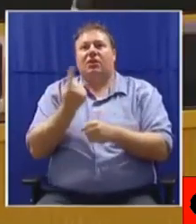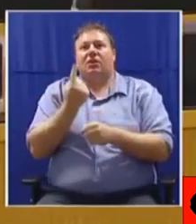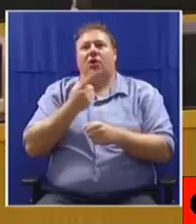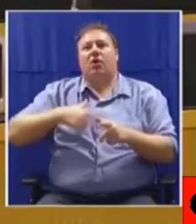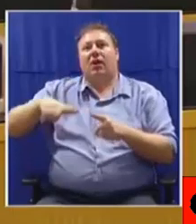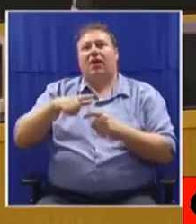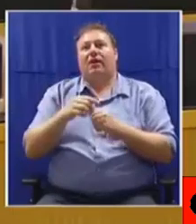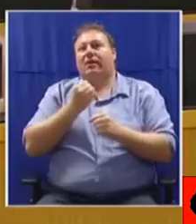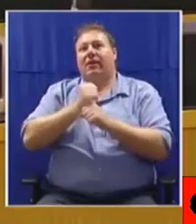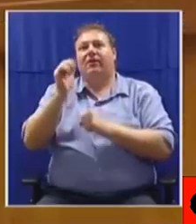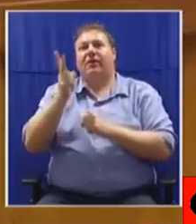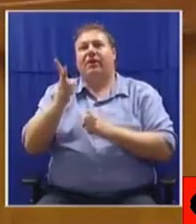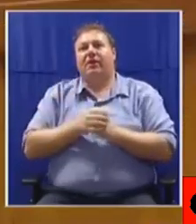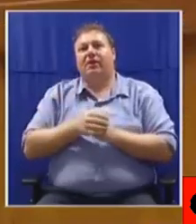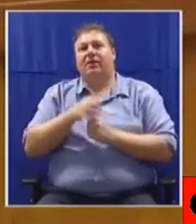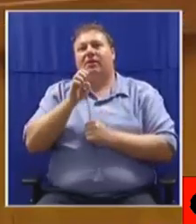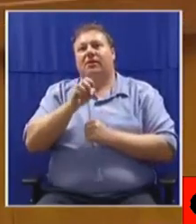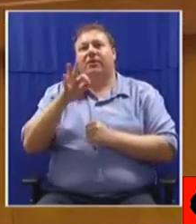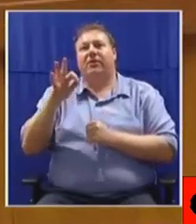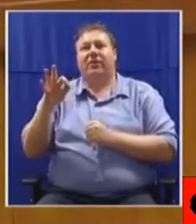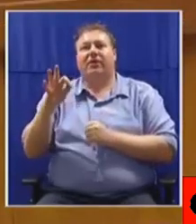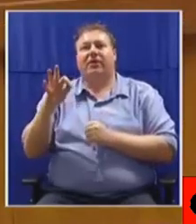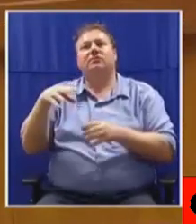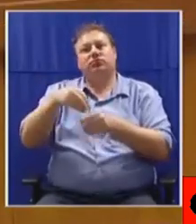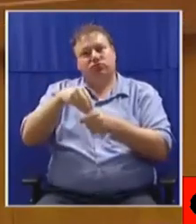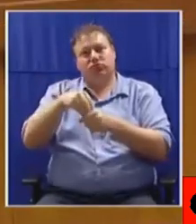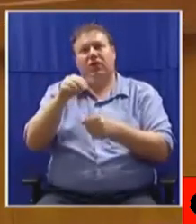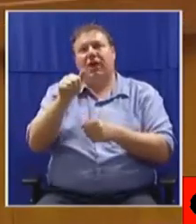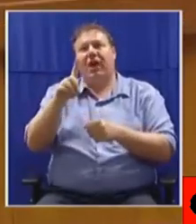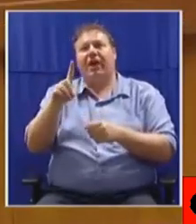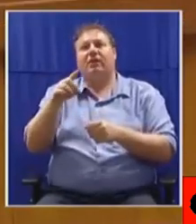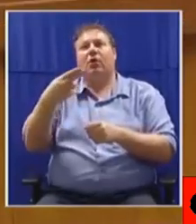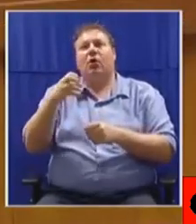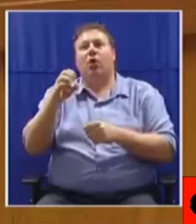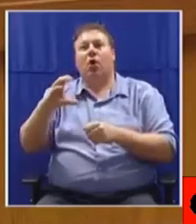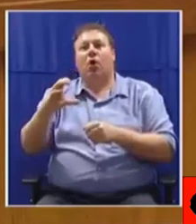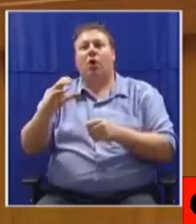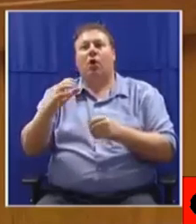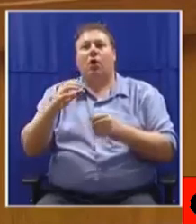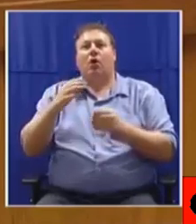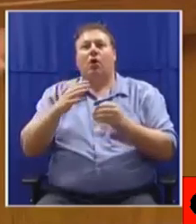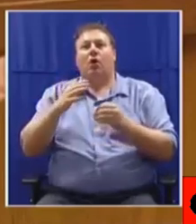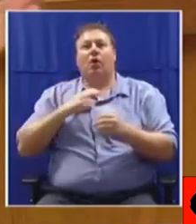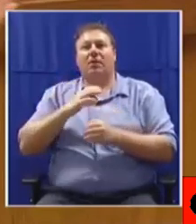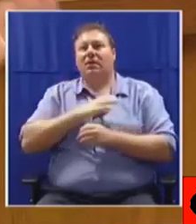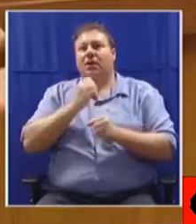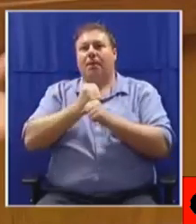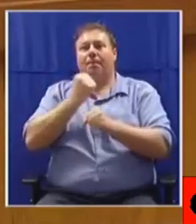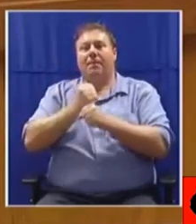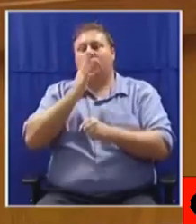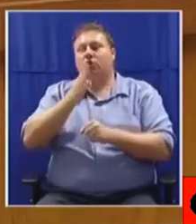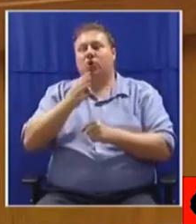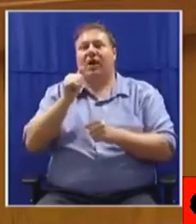Never. The EFF will participate in the ad hoc committee to make sure that the ANC does not even